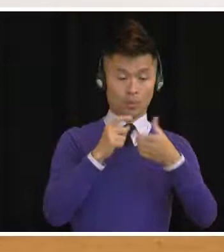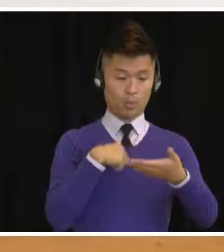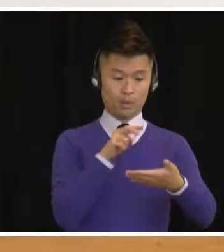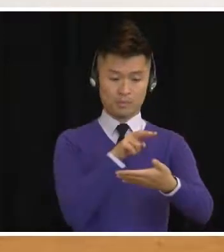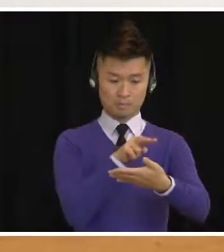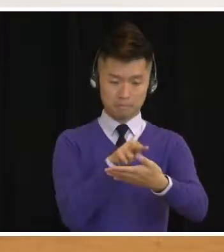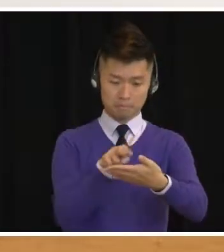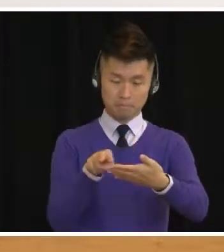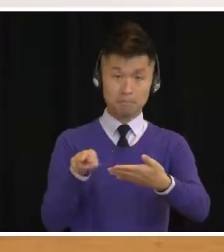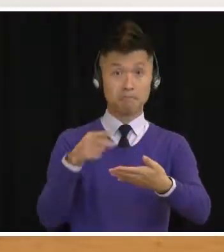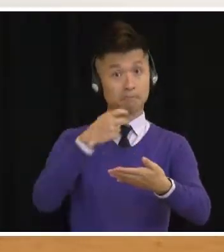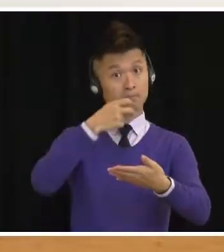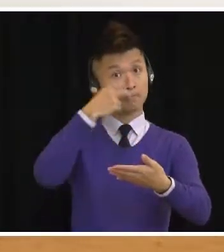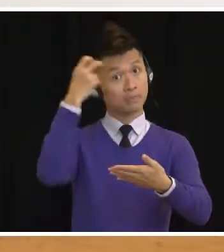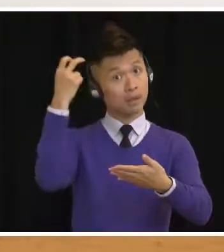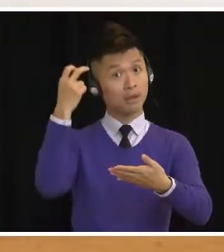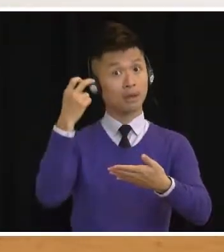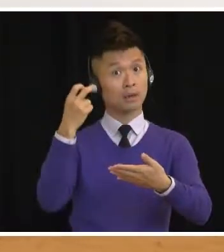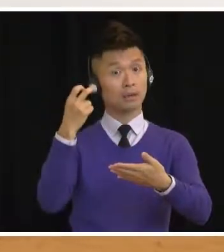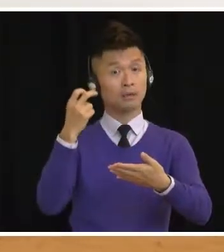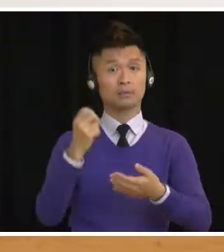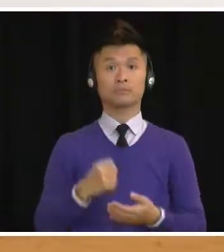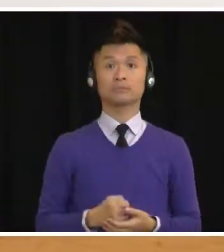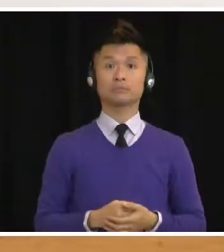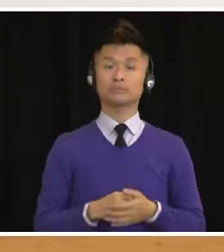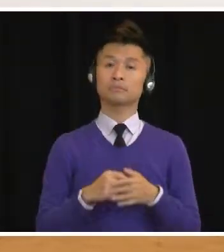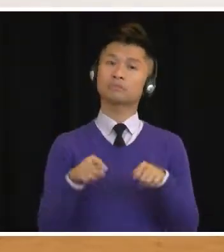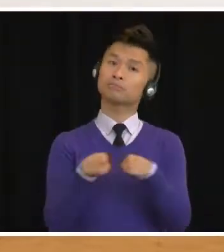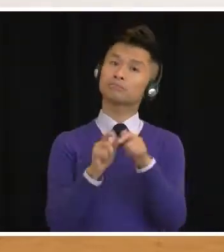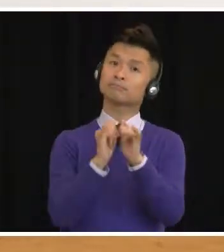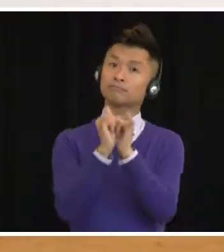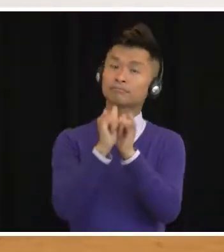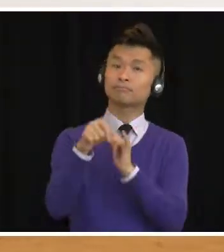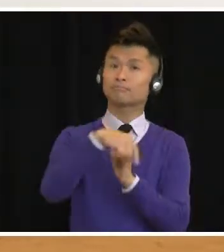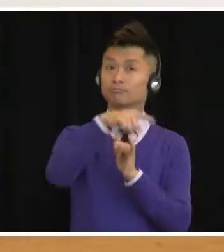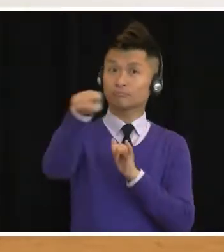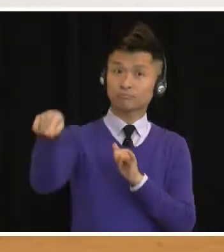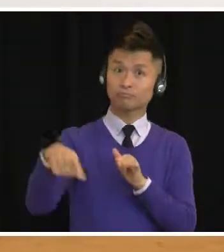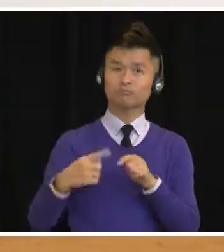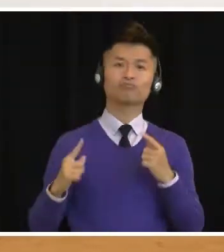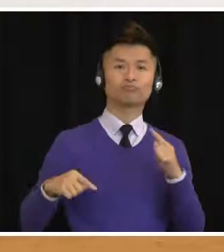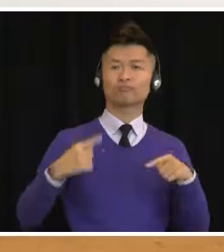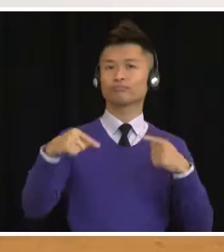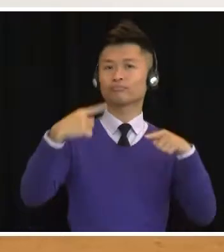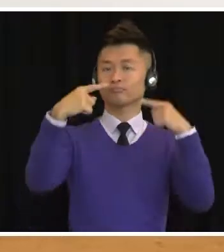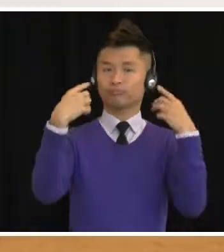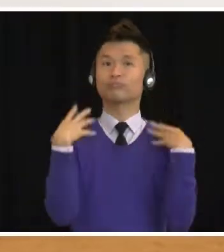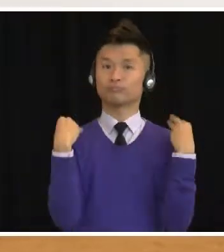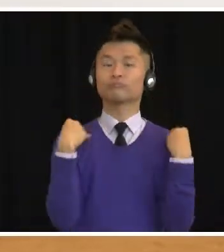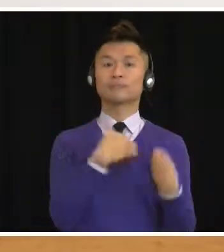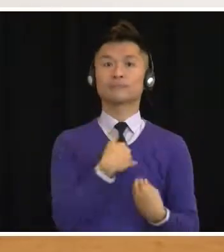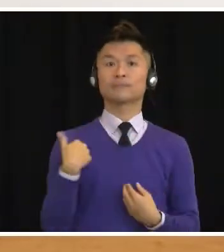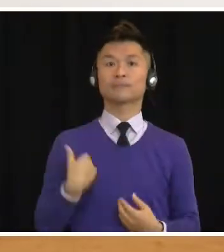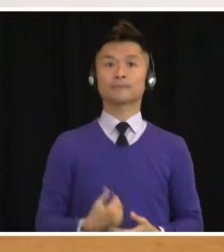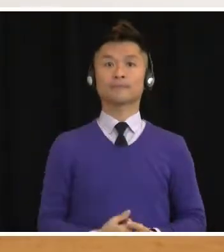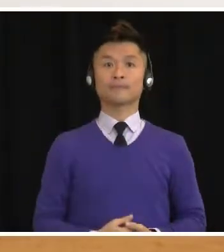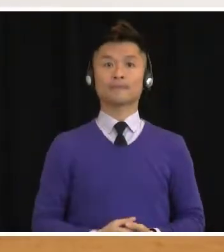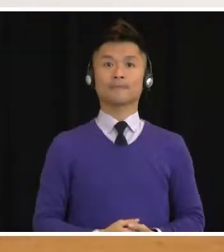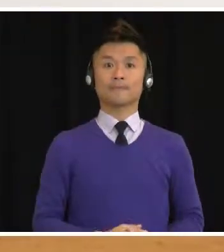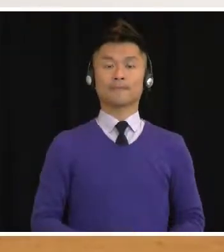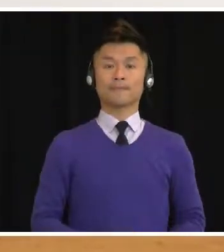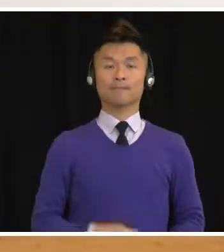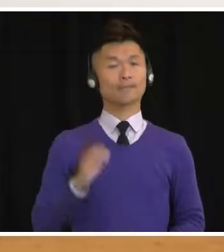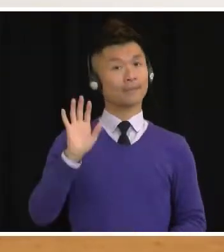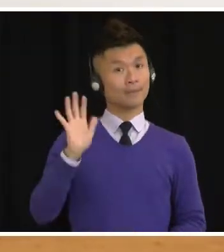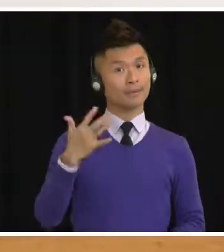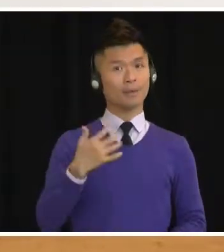go on in the public, but I wonder whether the debate is not necessarily